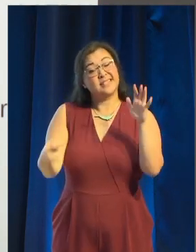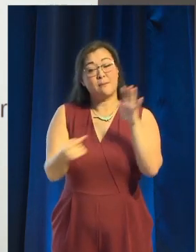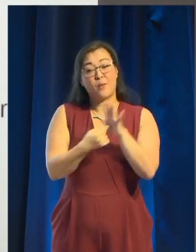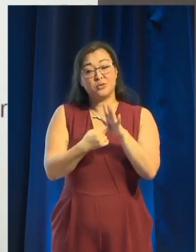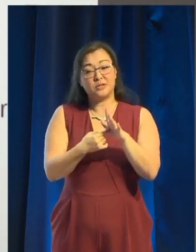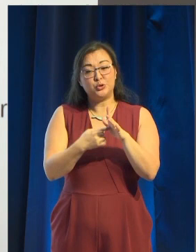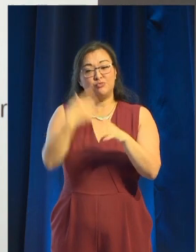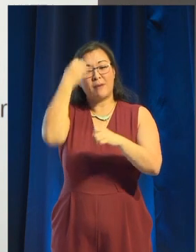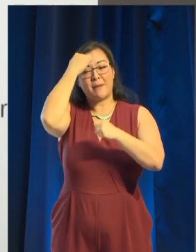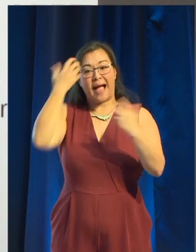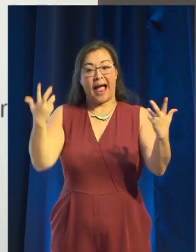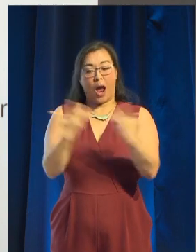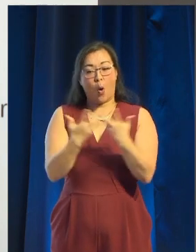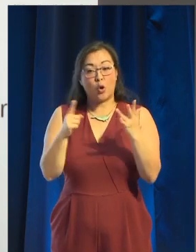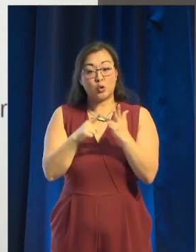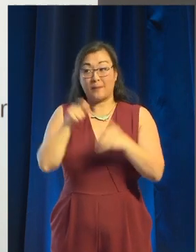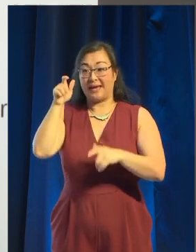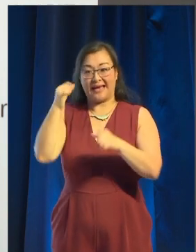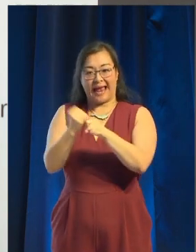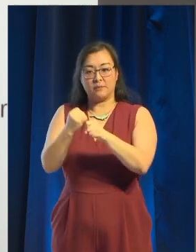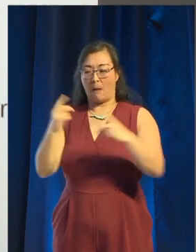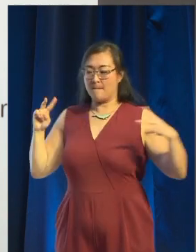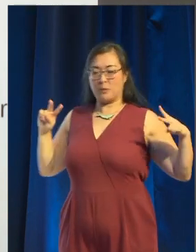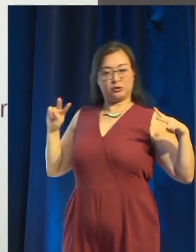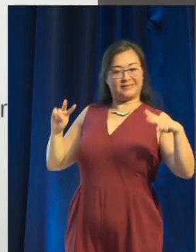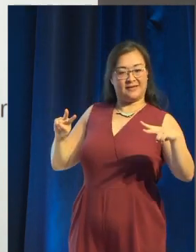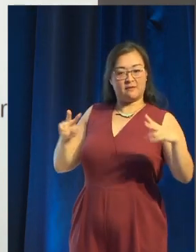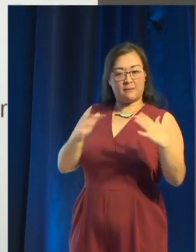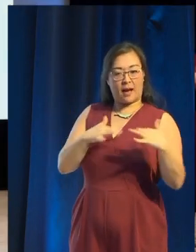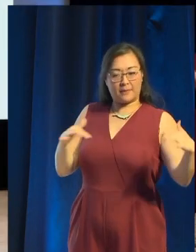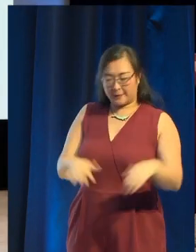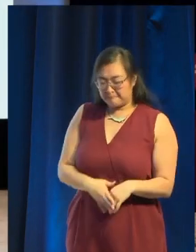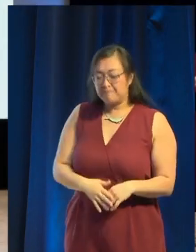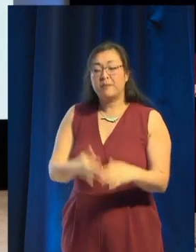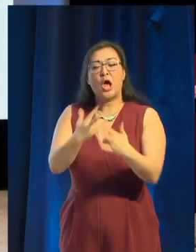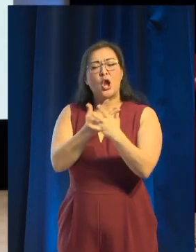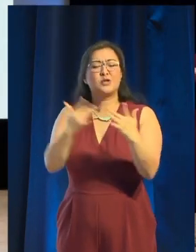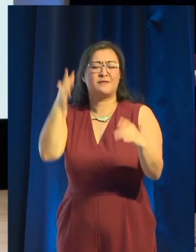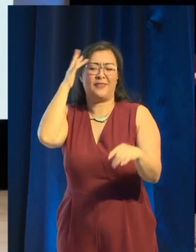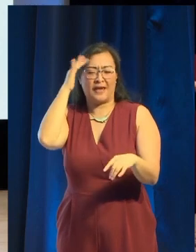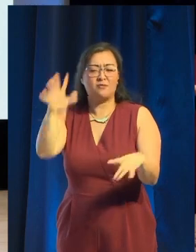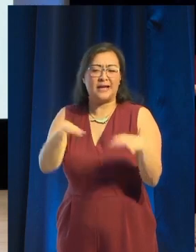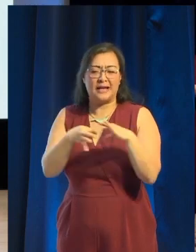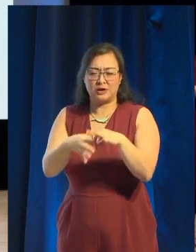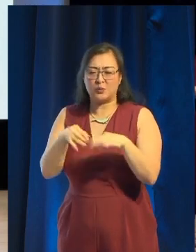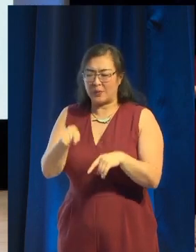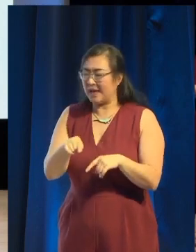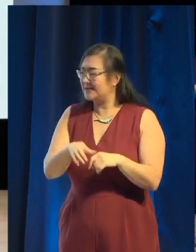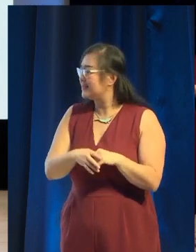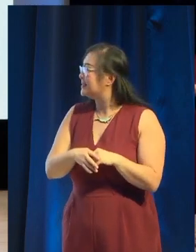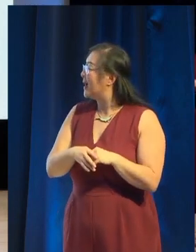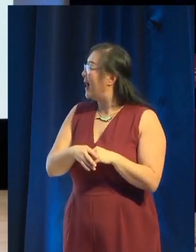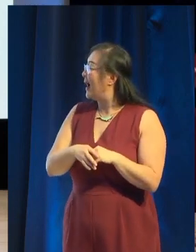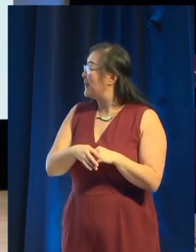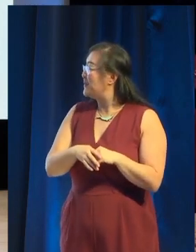consensus among scholars, but there are a lot of theories that invite us, or at least me, to revise